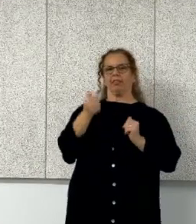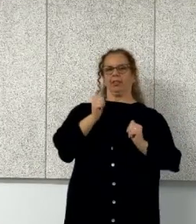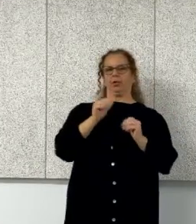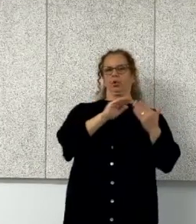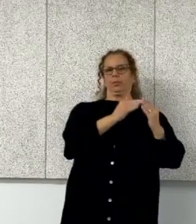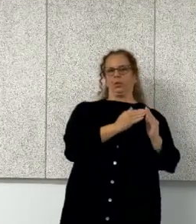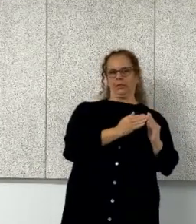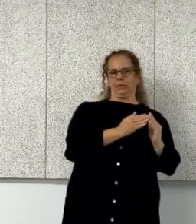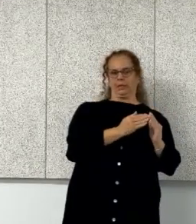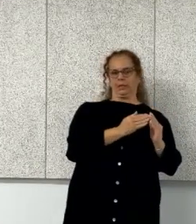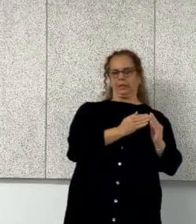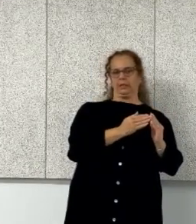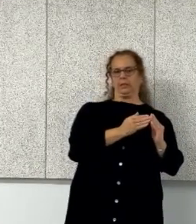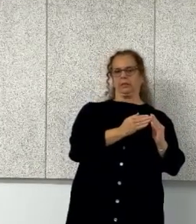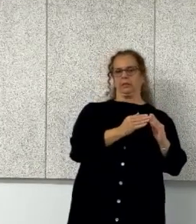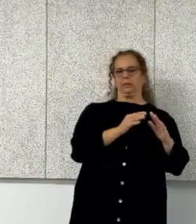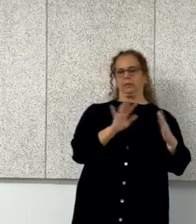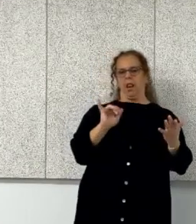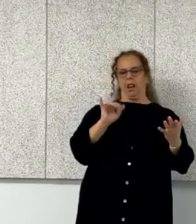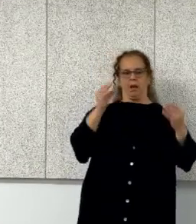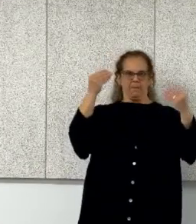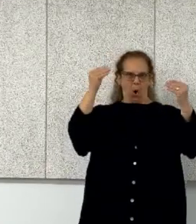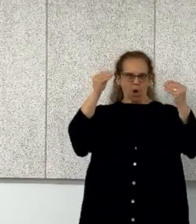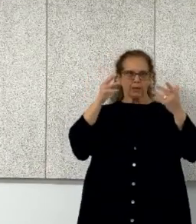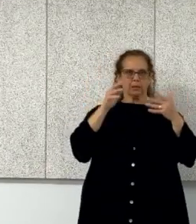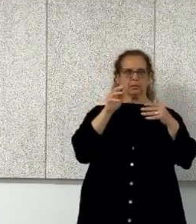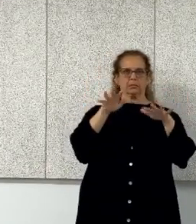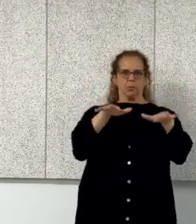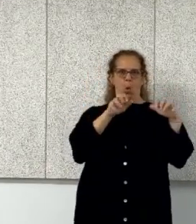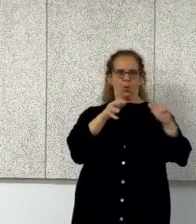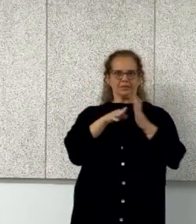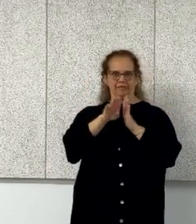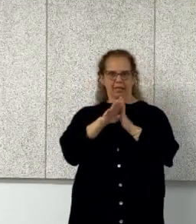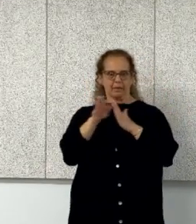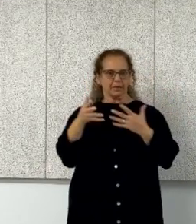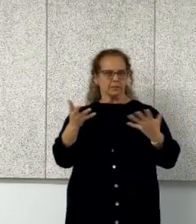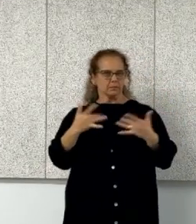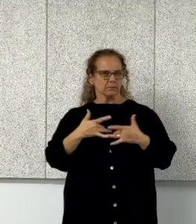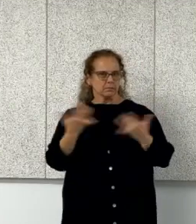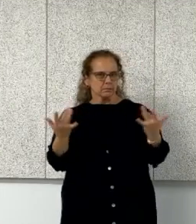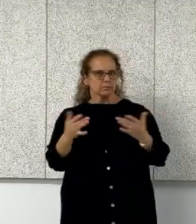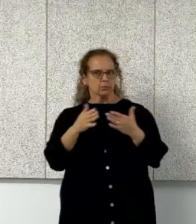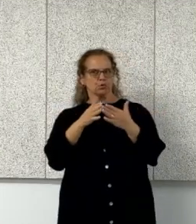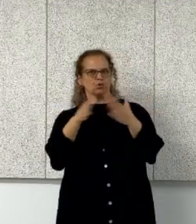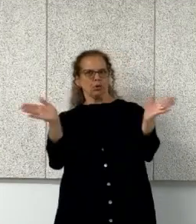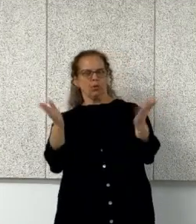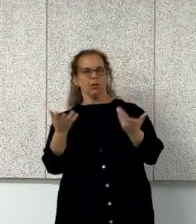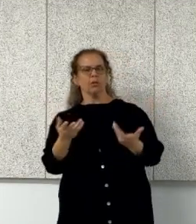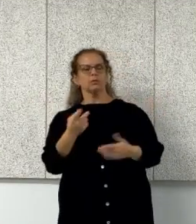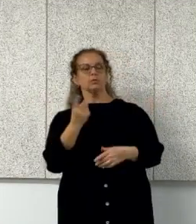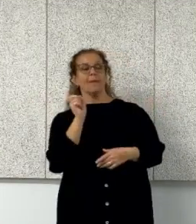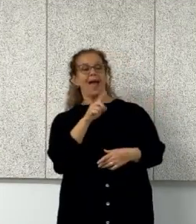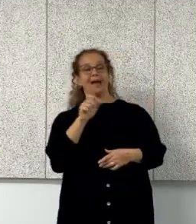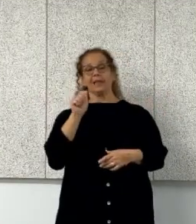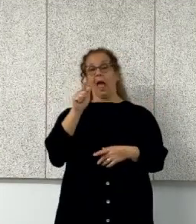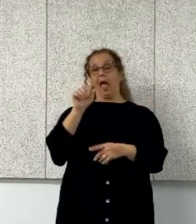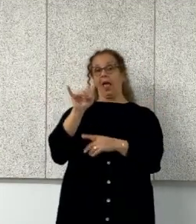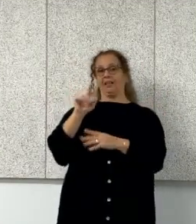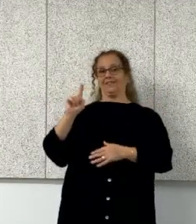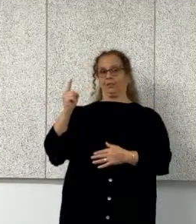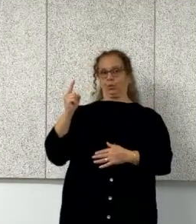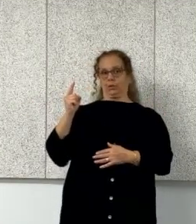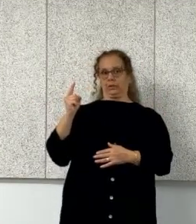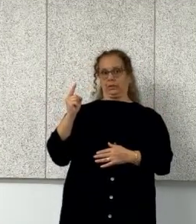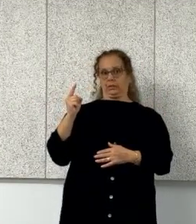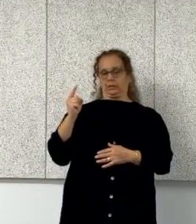really is happening in terms of marketing and audience development broadly in the field. So I asked Ali to start off to